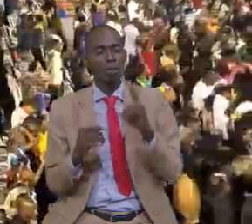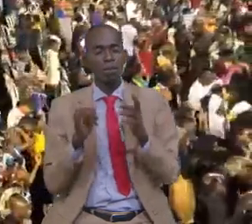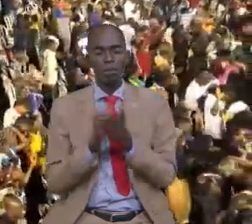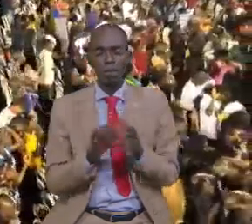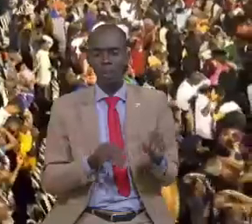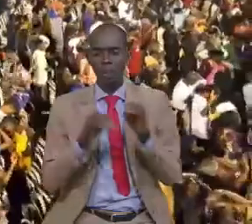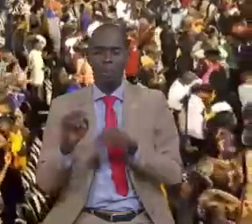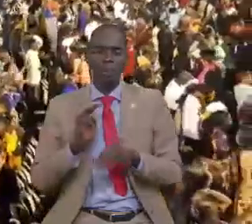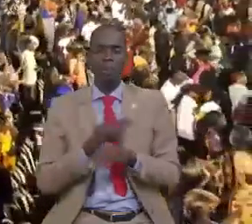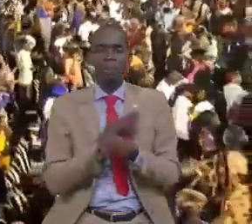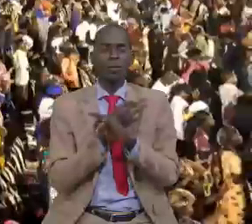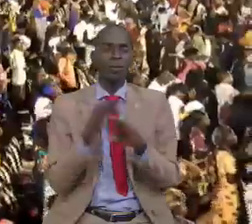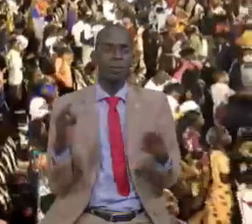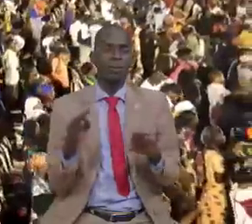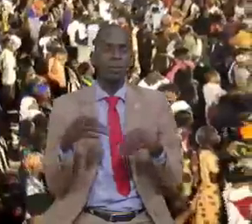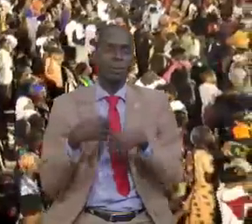free